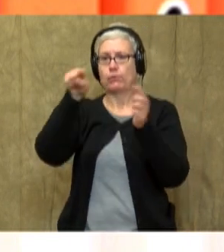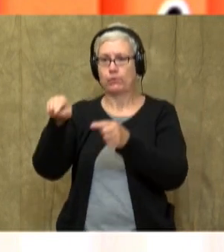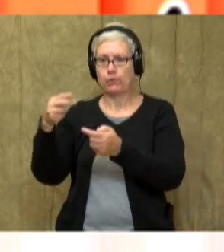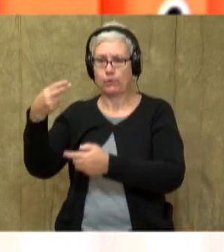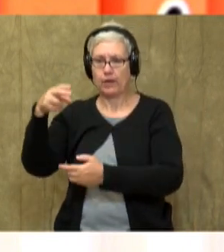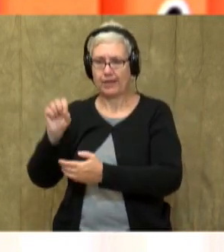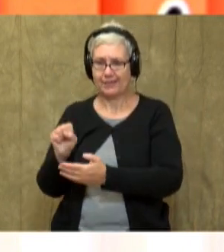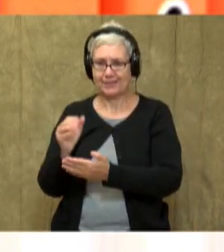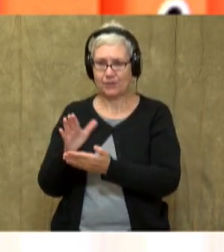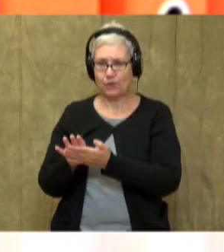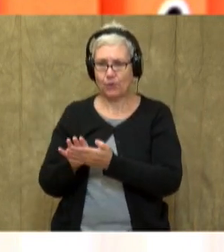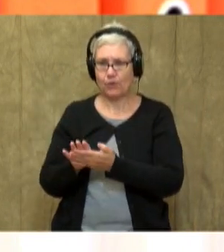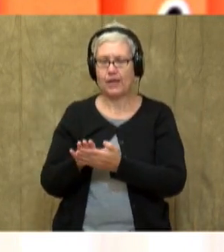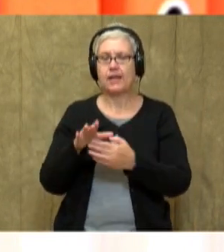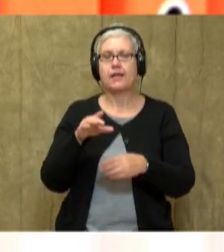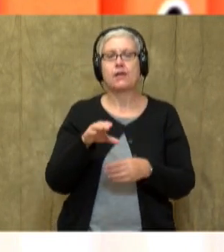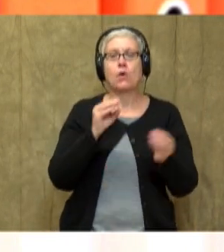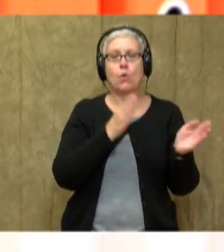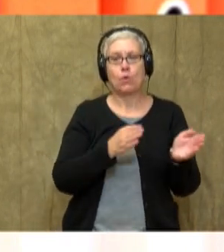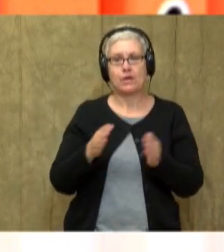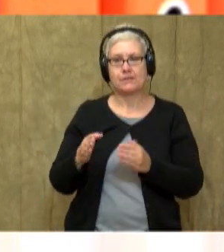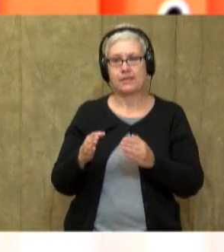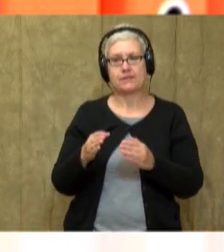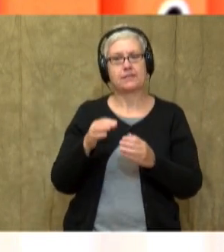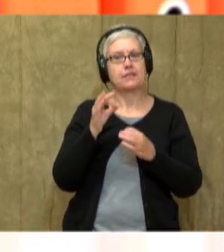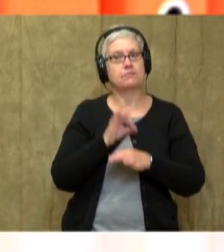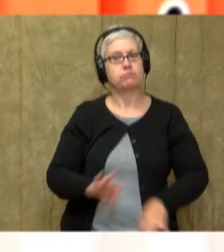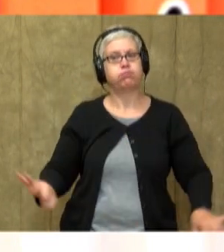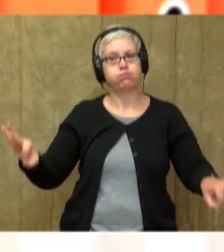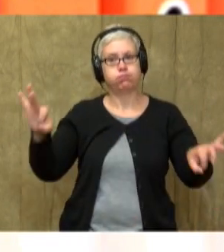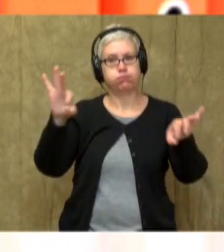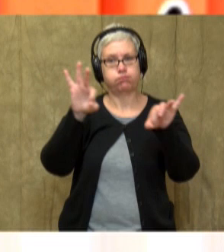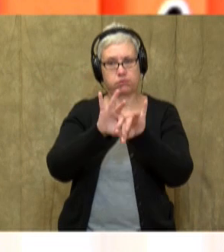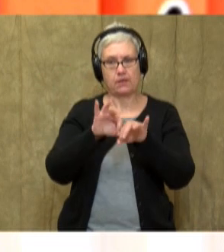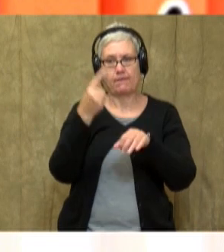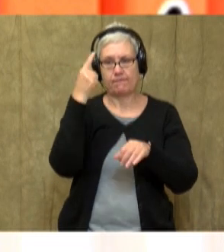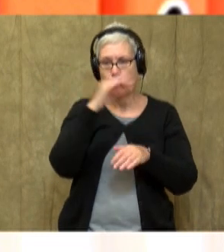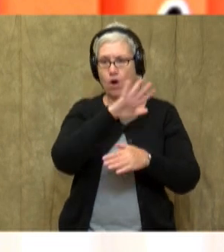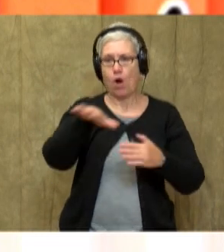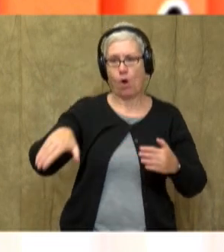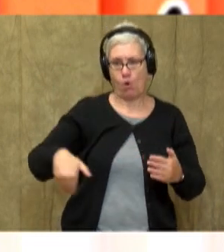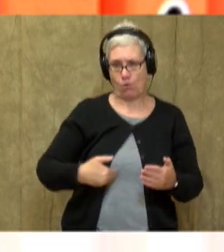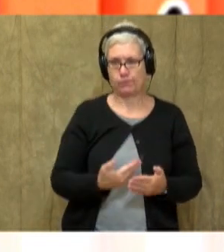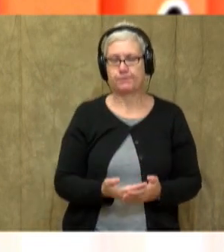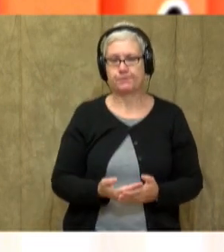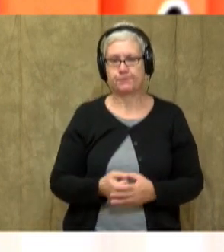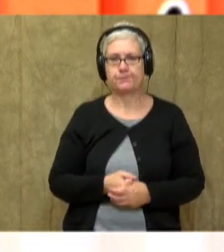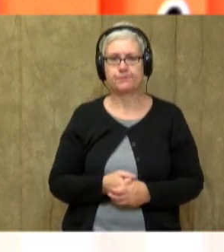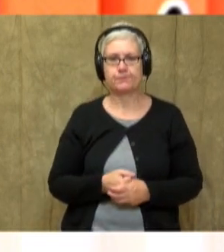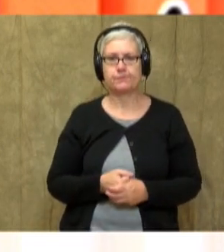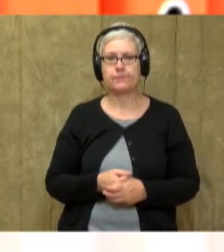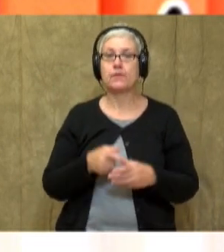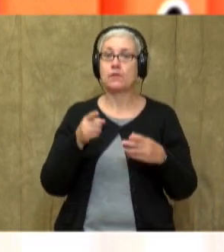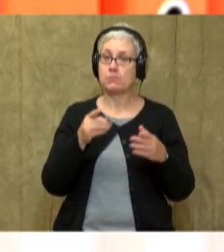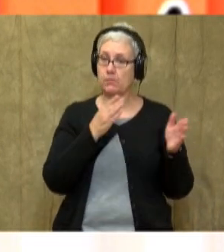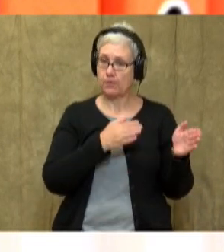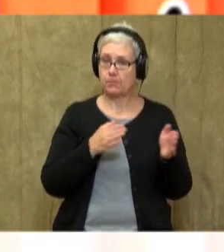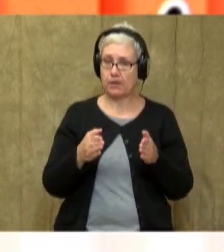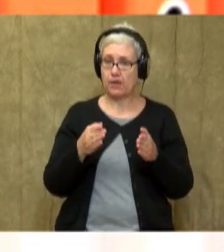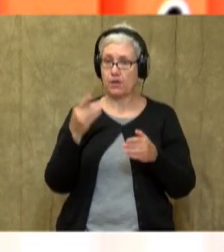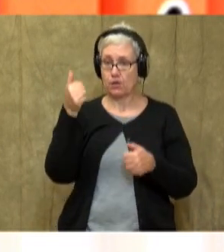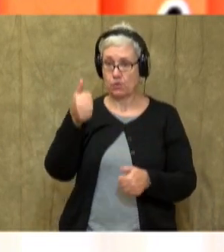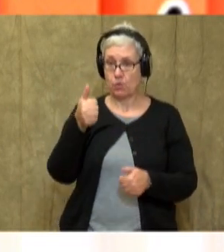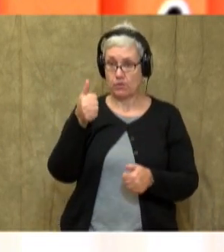is key. It's key to success. So when we look at being organized, you want to prepare yourself to